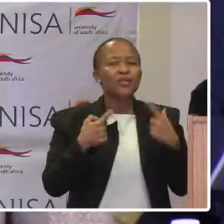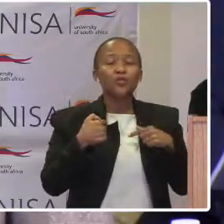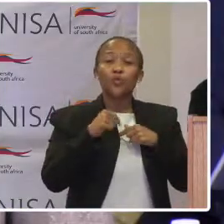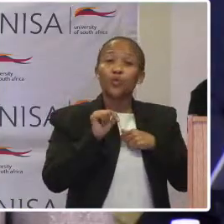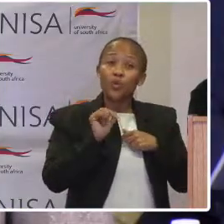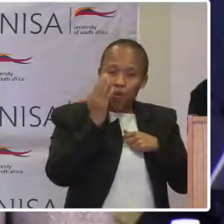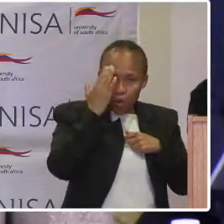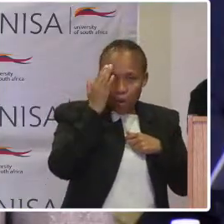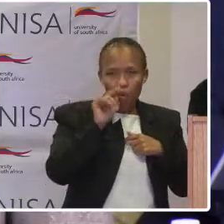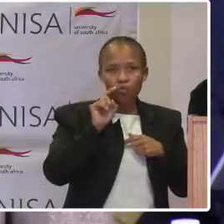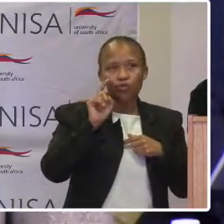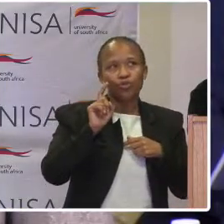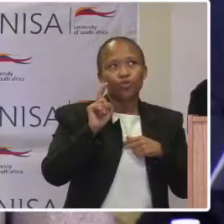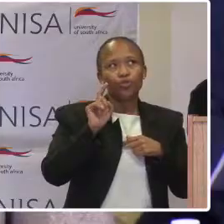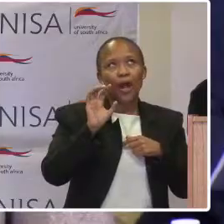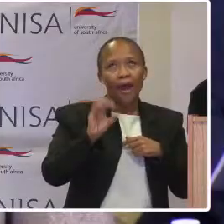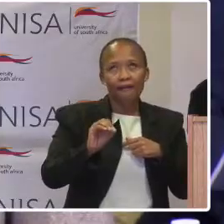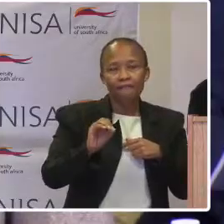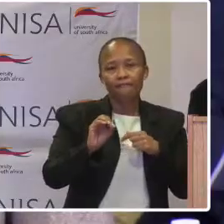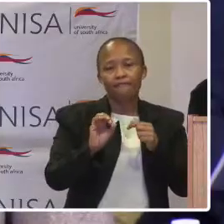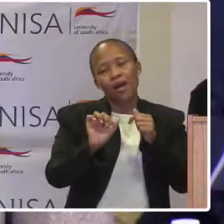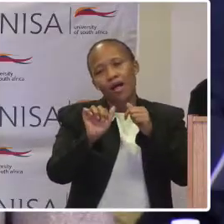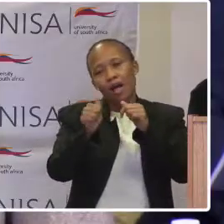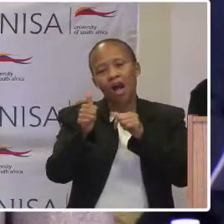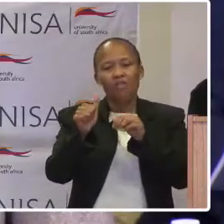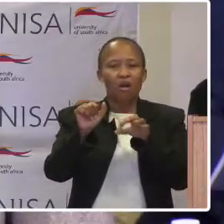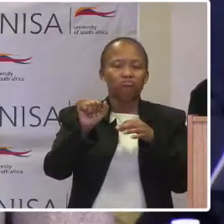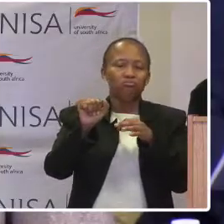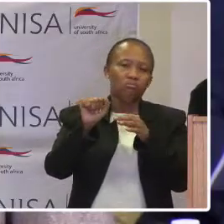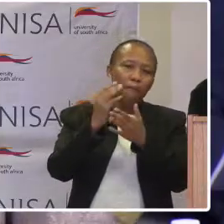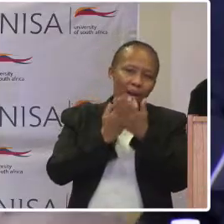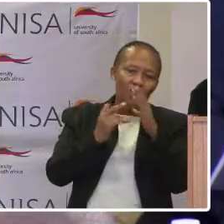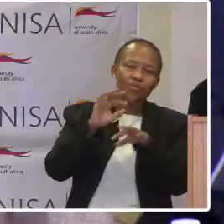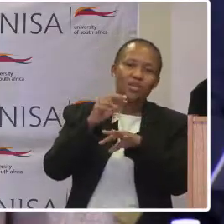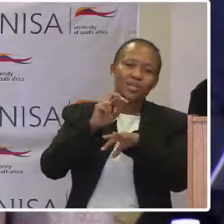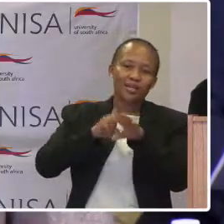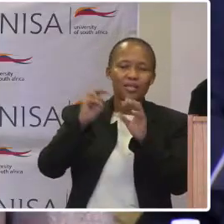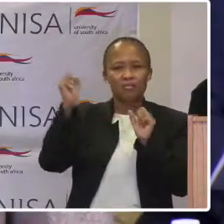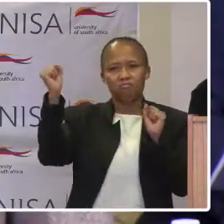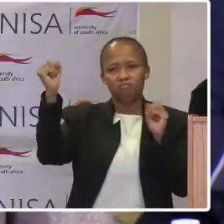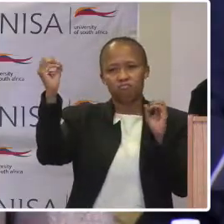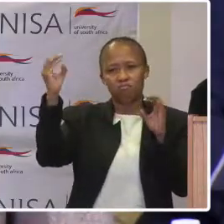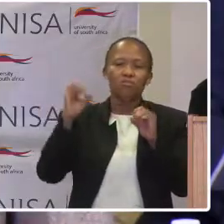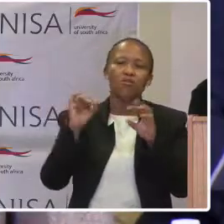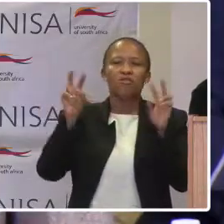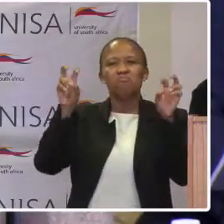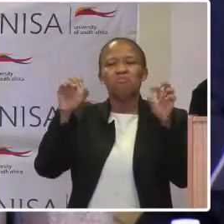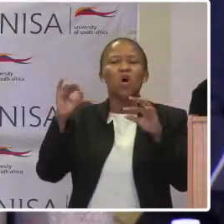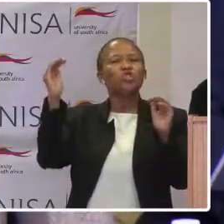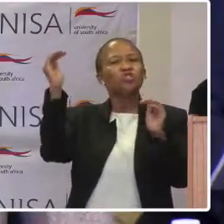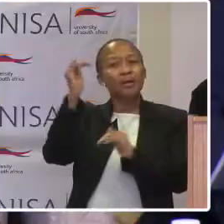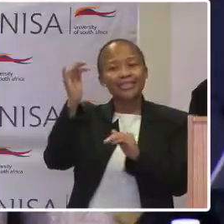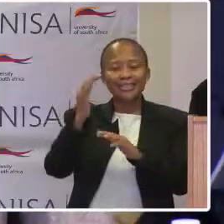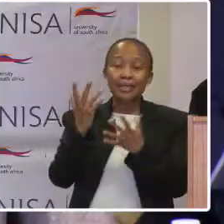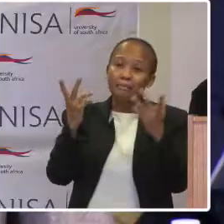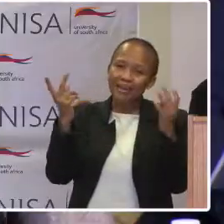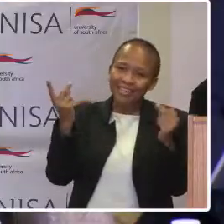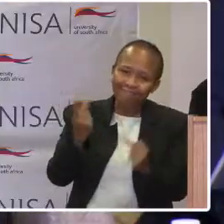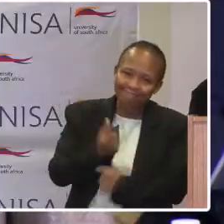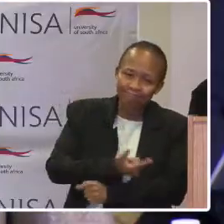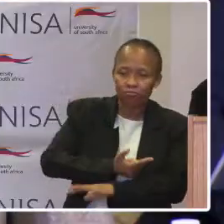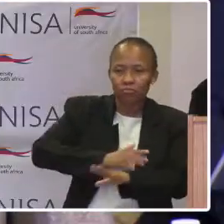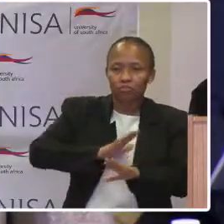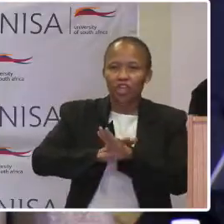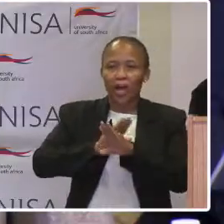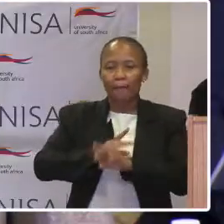you on space. It requires much of the time to deal with them, but we do have